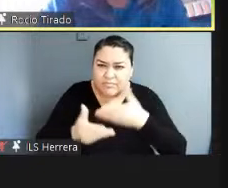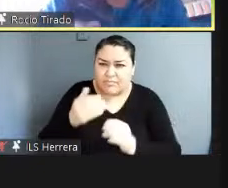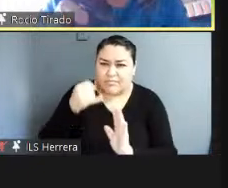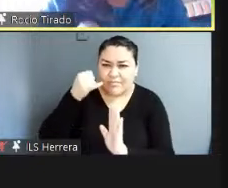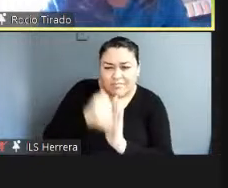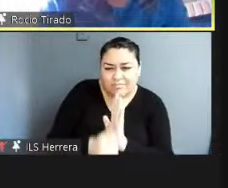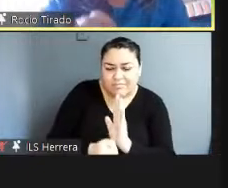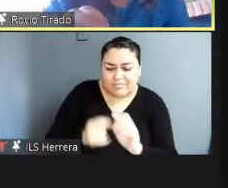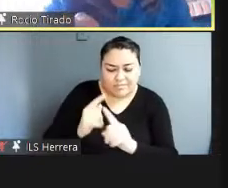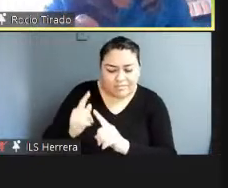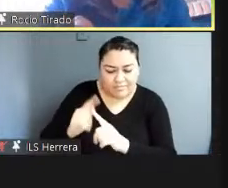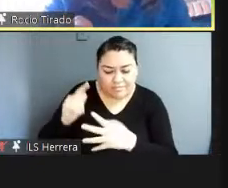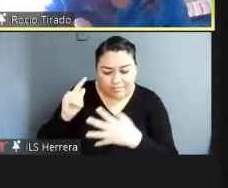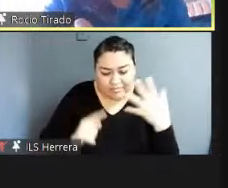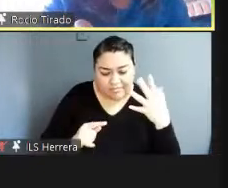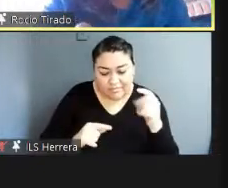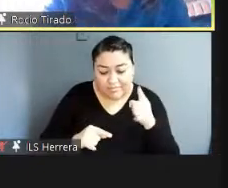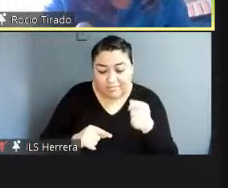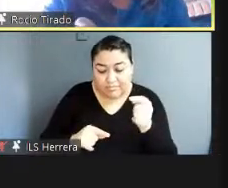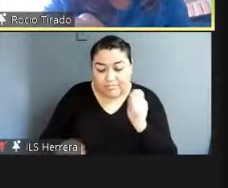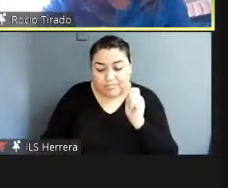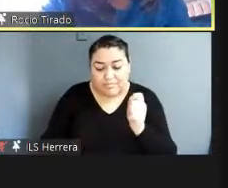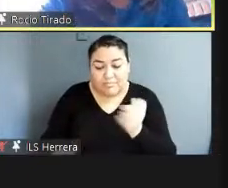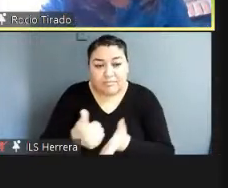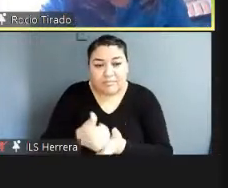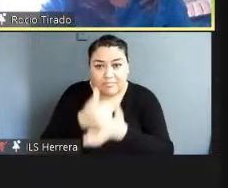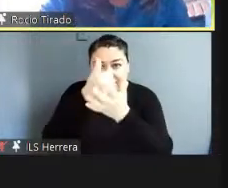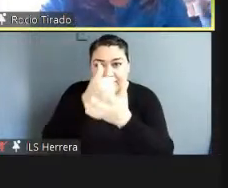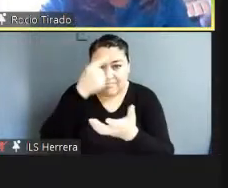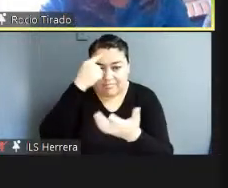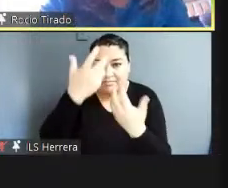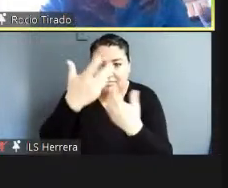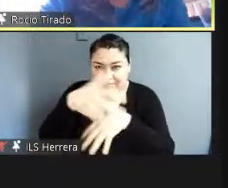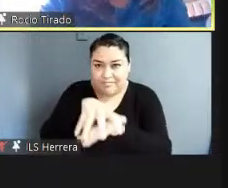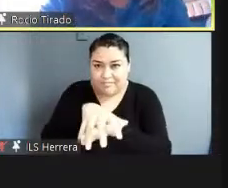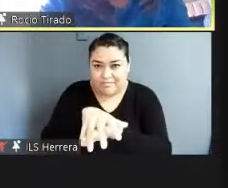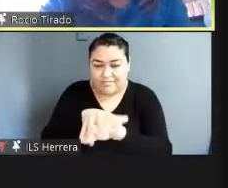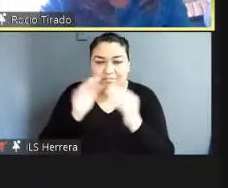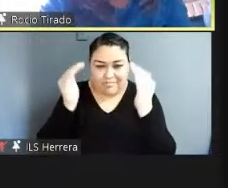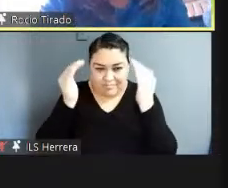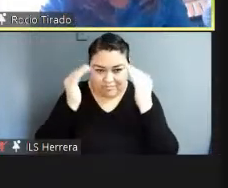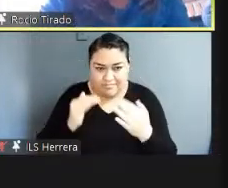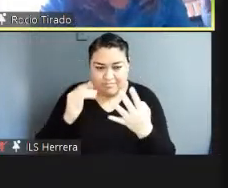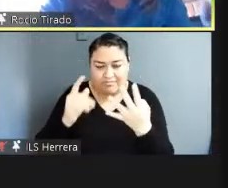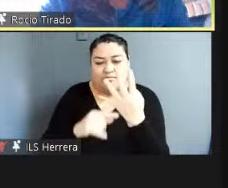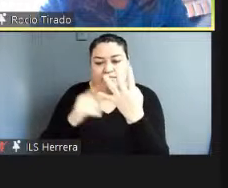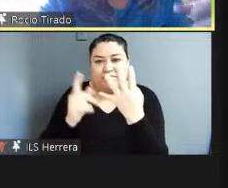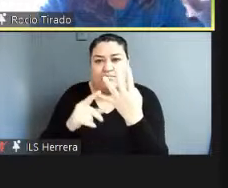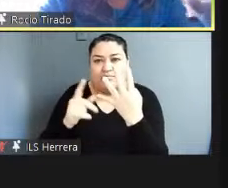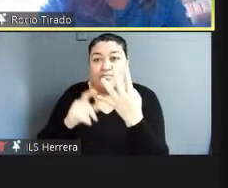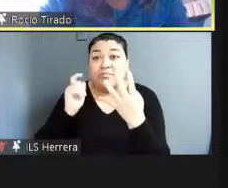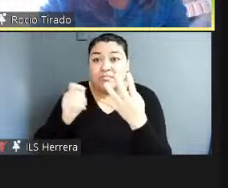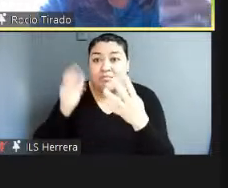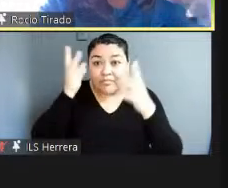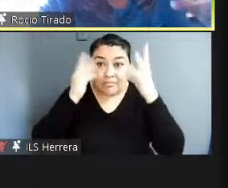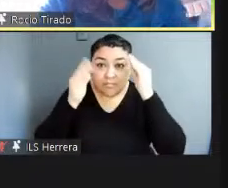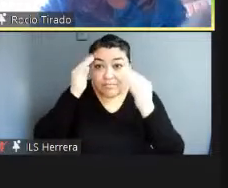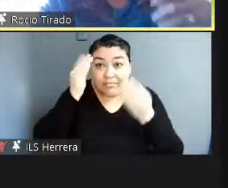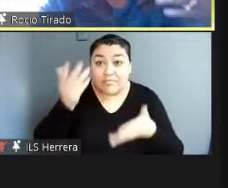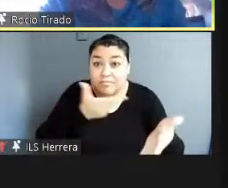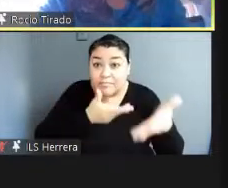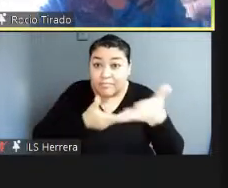complex and critical thinking, because in the end, this will lead to integration, to promote active